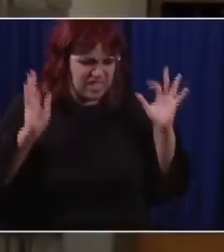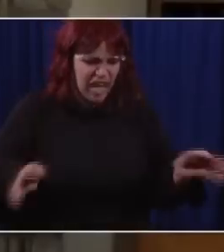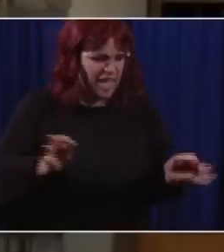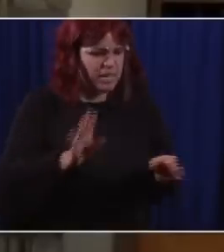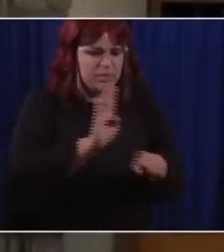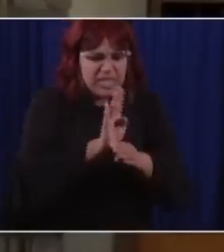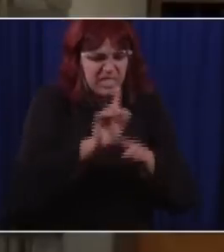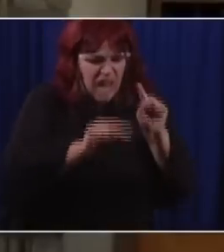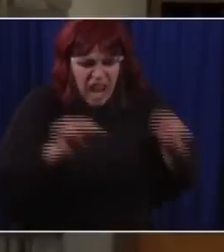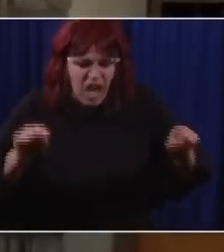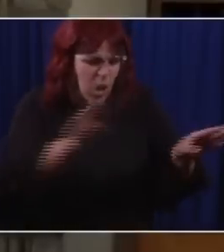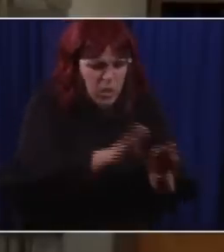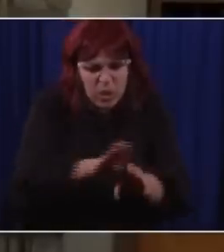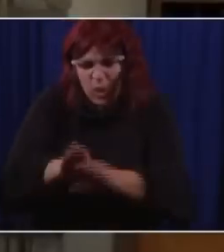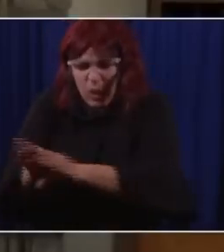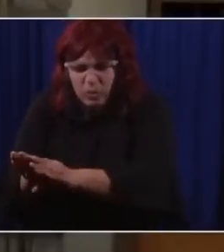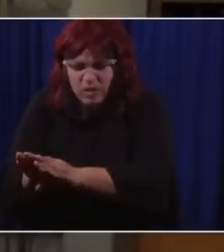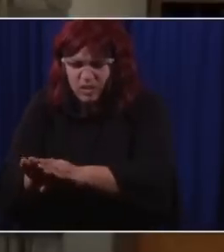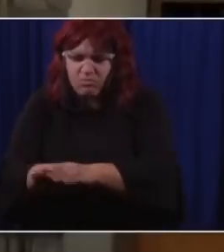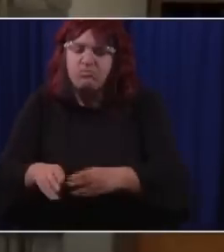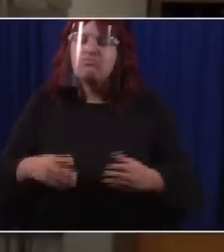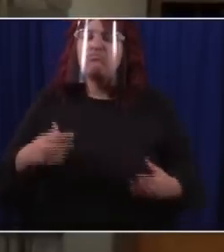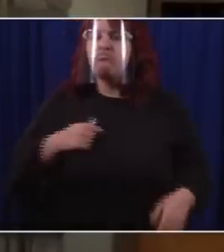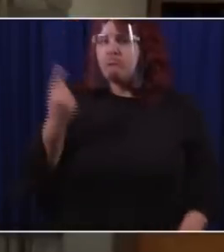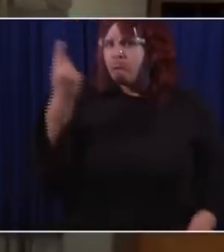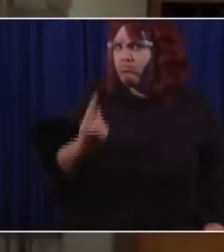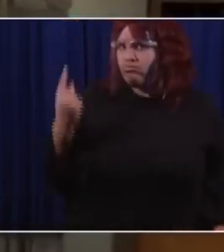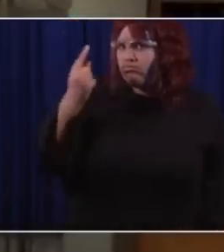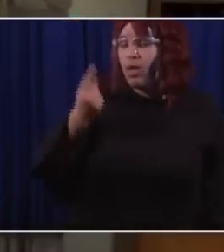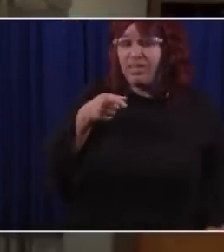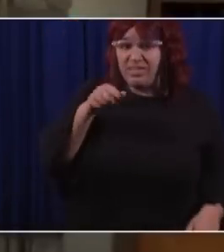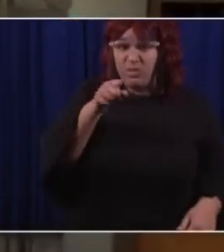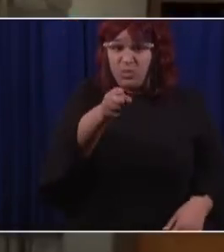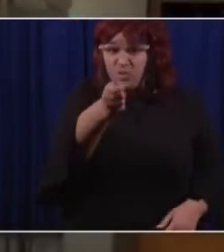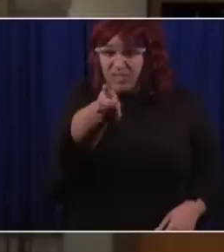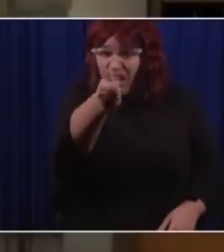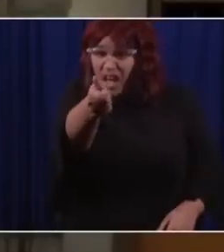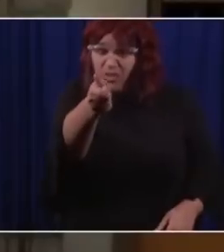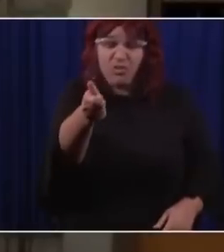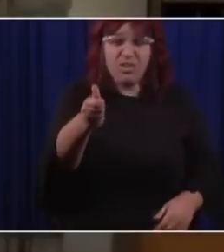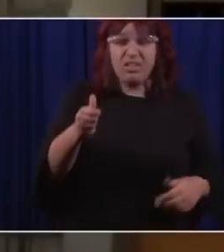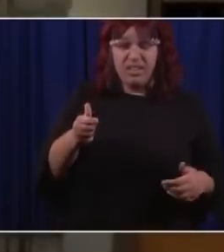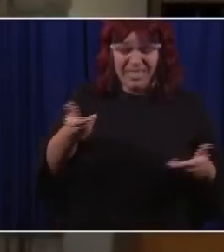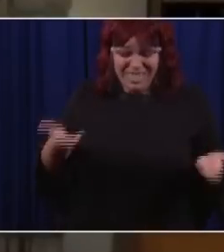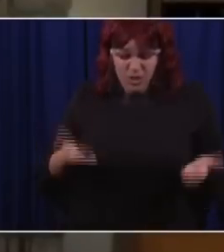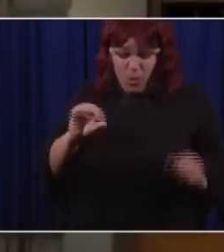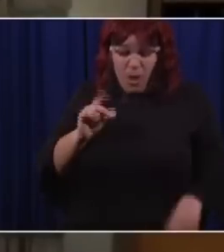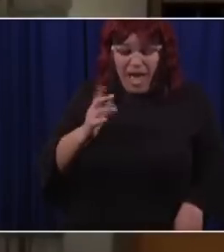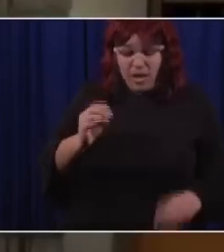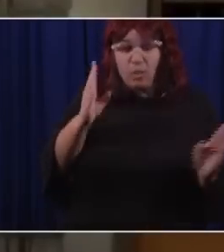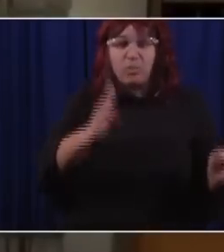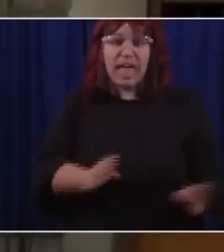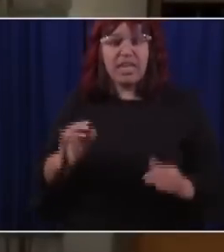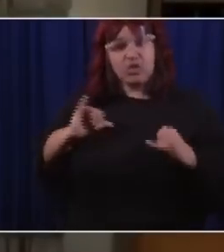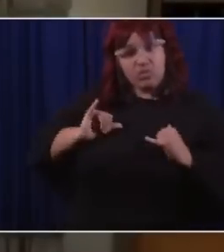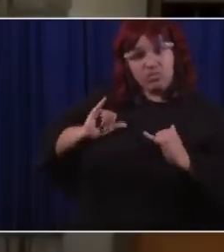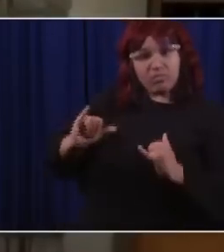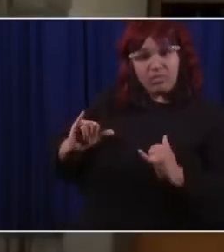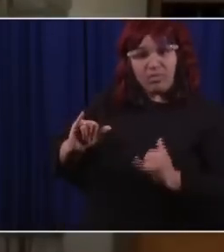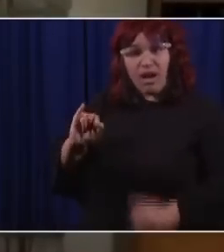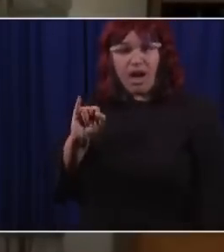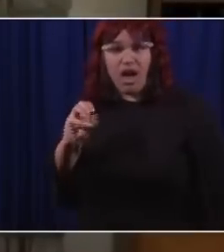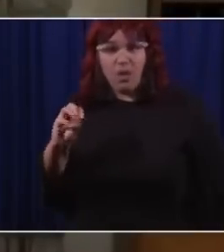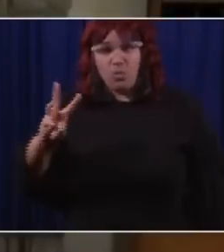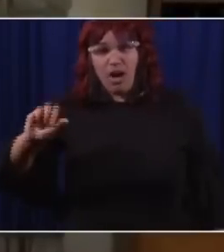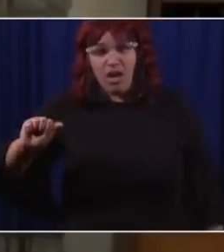those options that Rhode Island has done on your table or off the table? Can you give us any indication? Yeah, look, we already have a